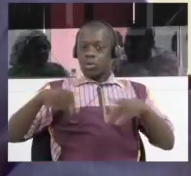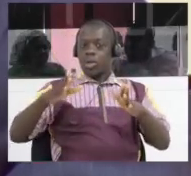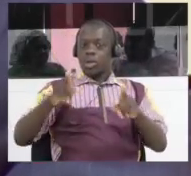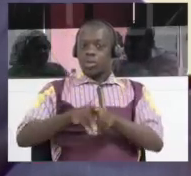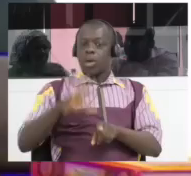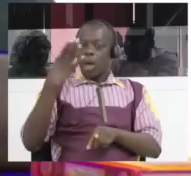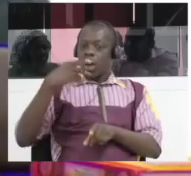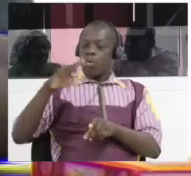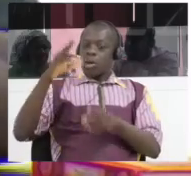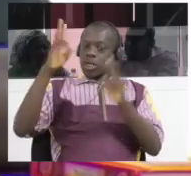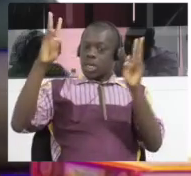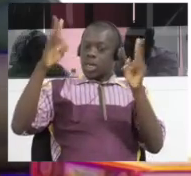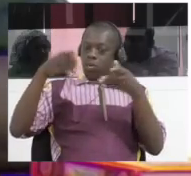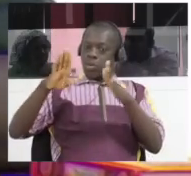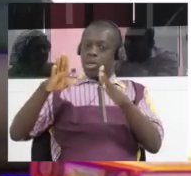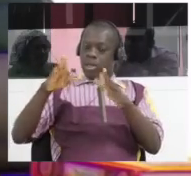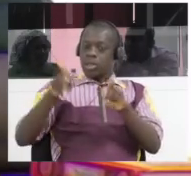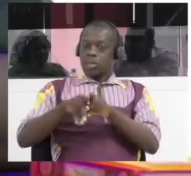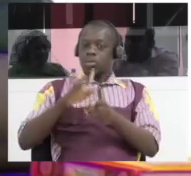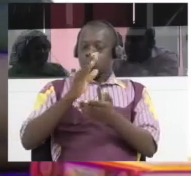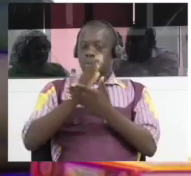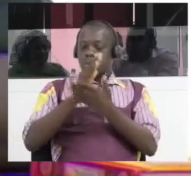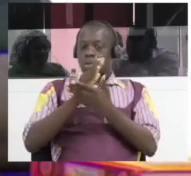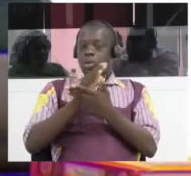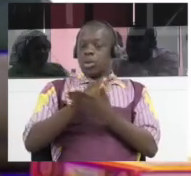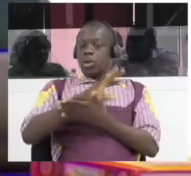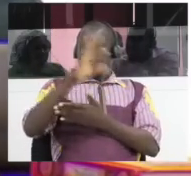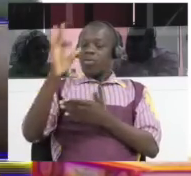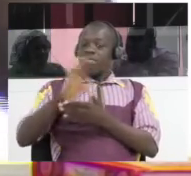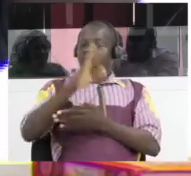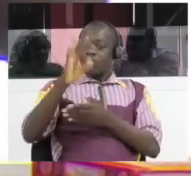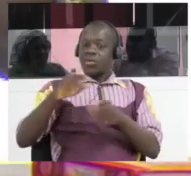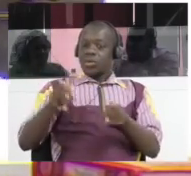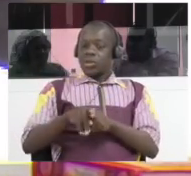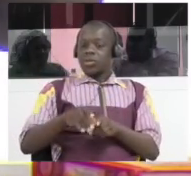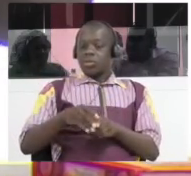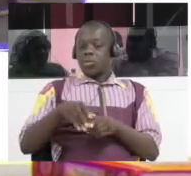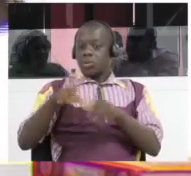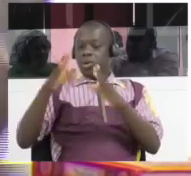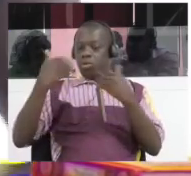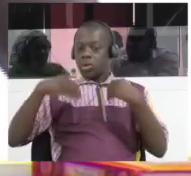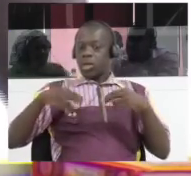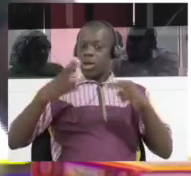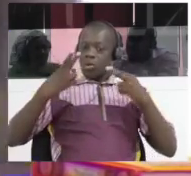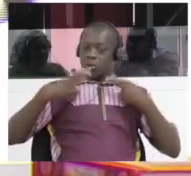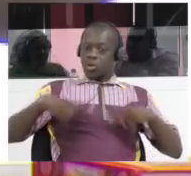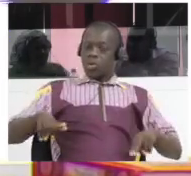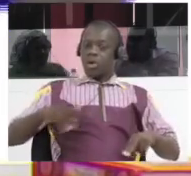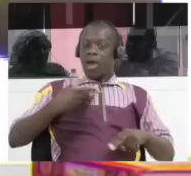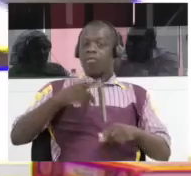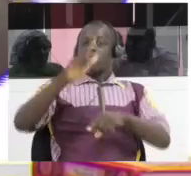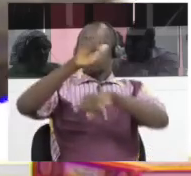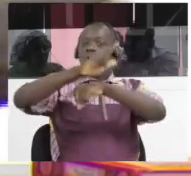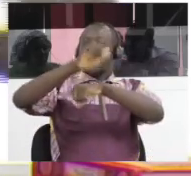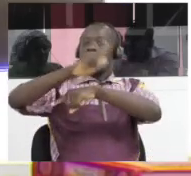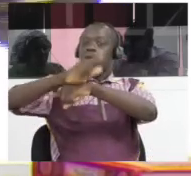comportment? Well, he was in a very elated mood. He had a uniform and some local